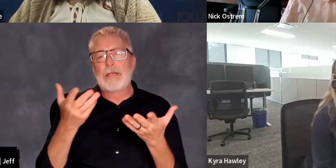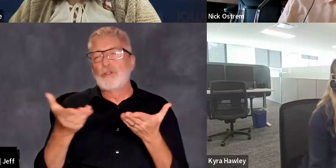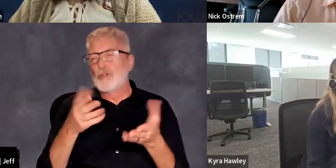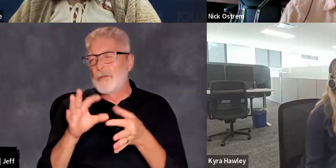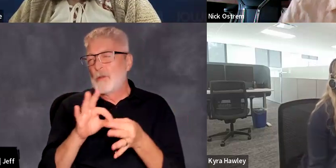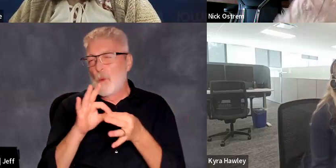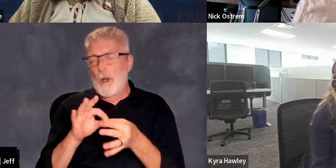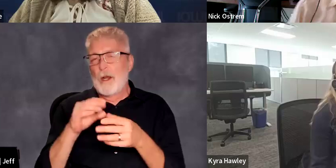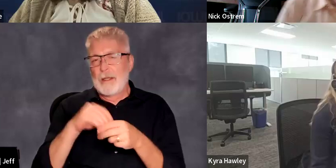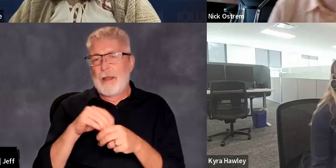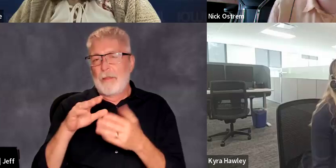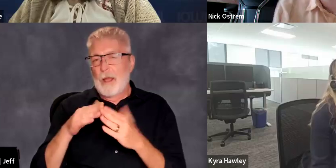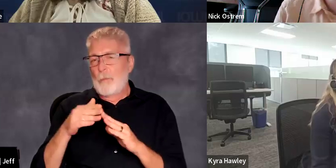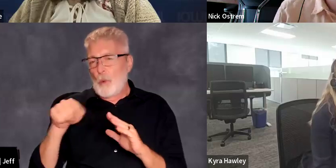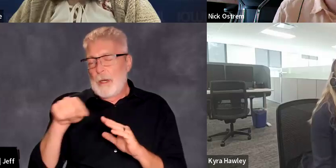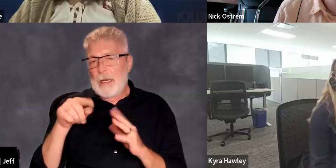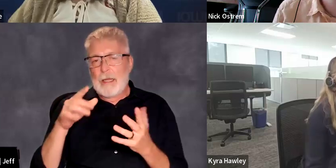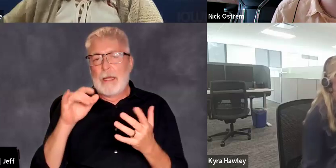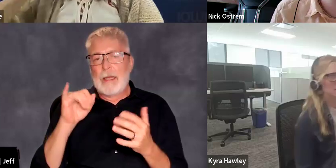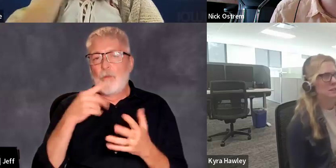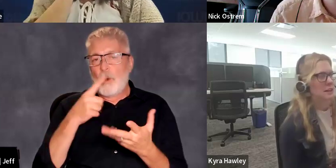in the community. Yeah. If we were